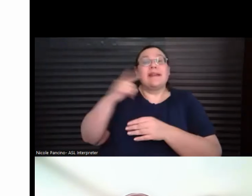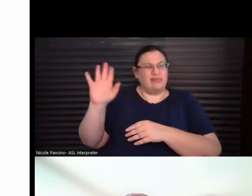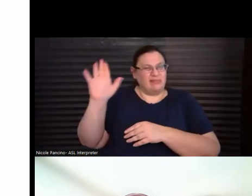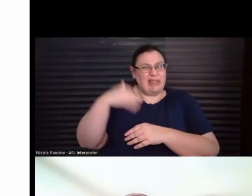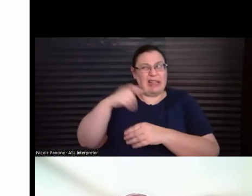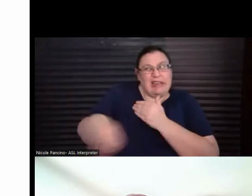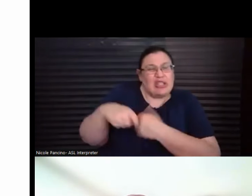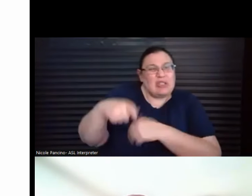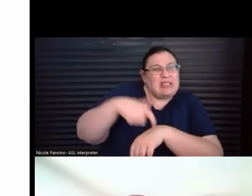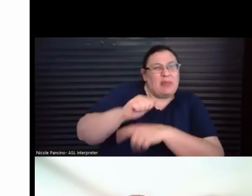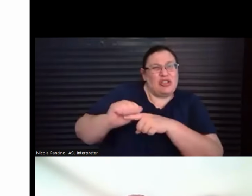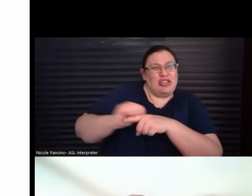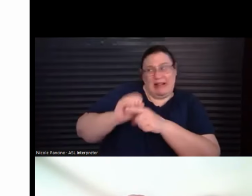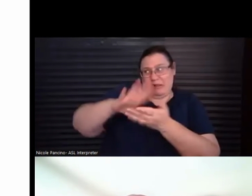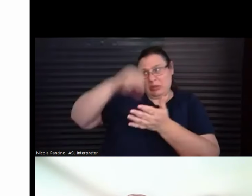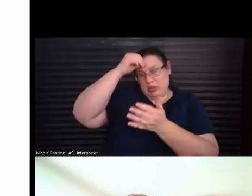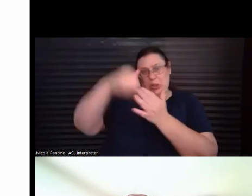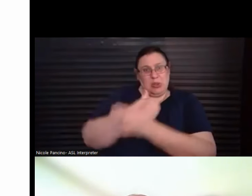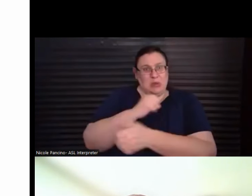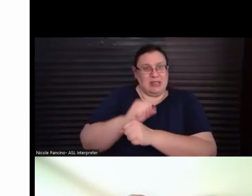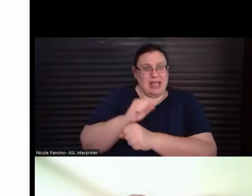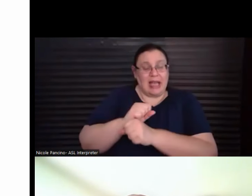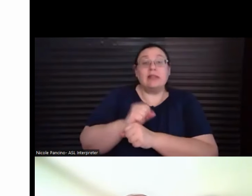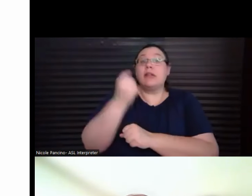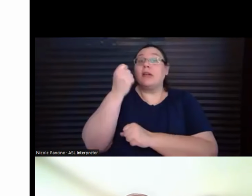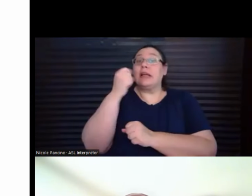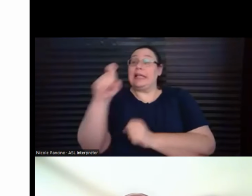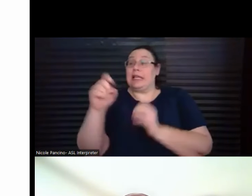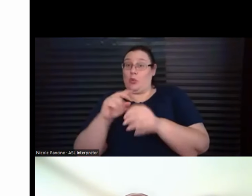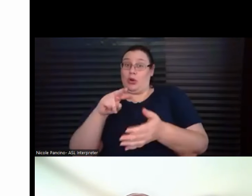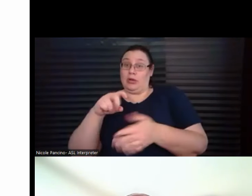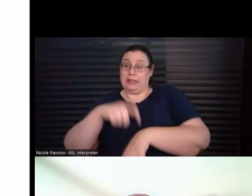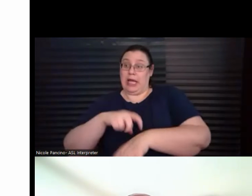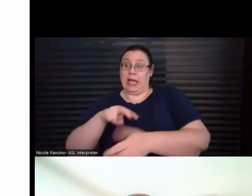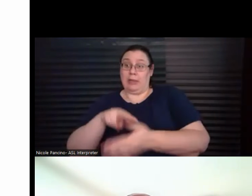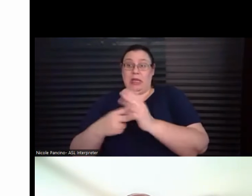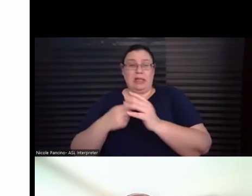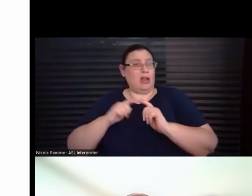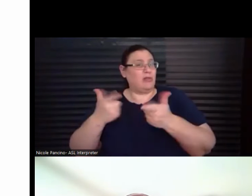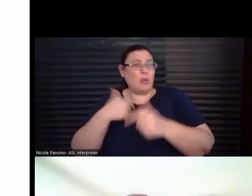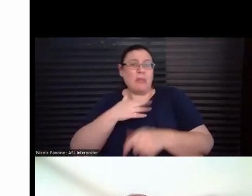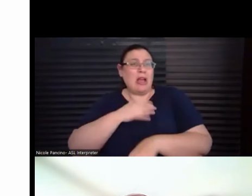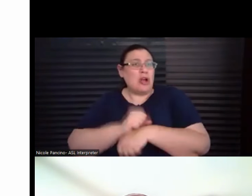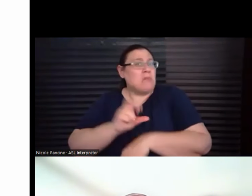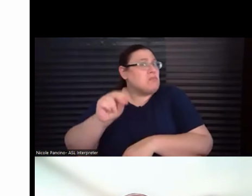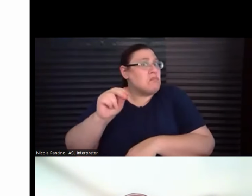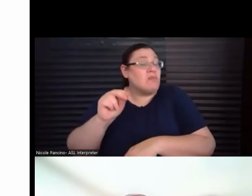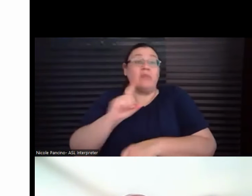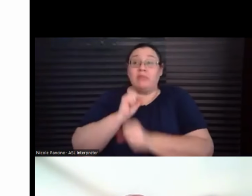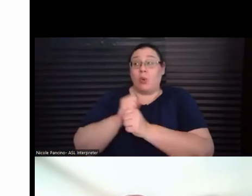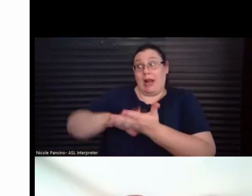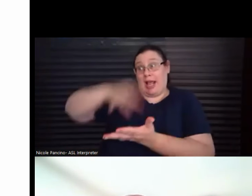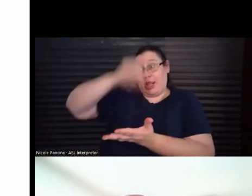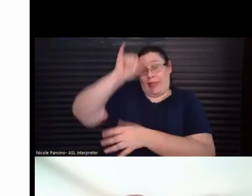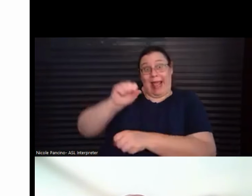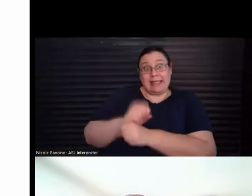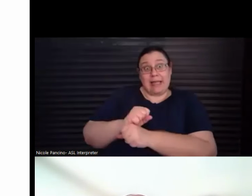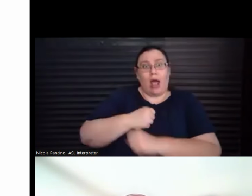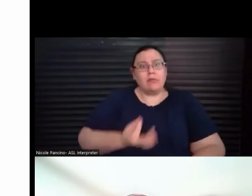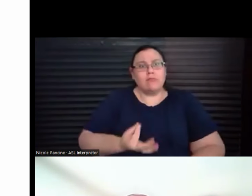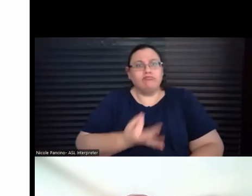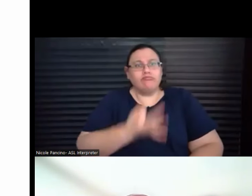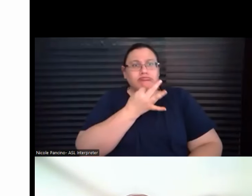new tasks. Needing more time does not mean I will not be good at my job. In fact, once I learn from the task, I am good.